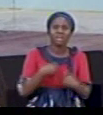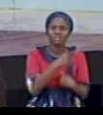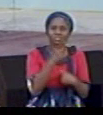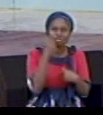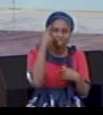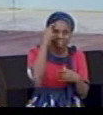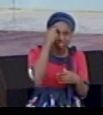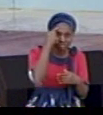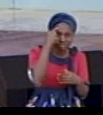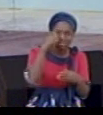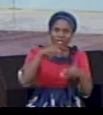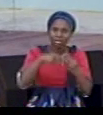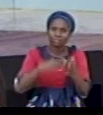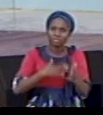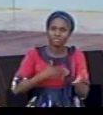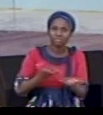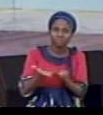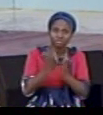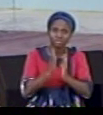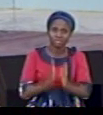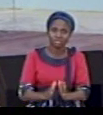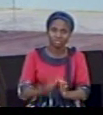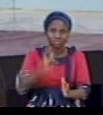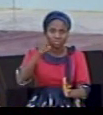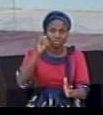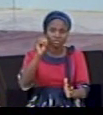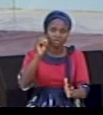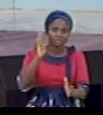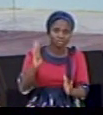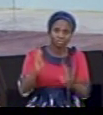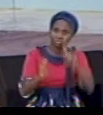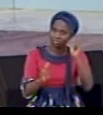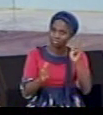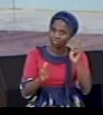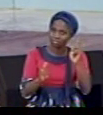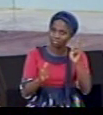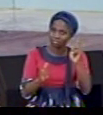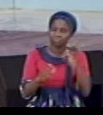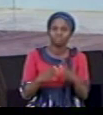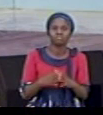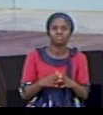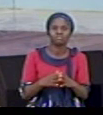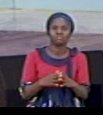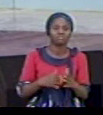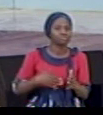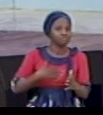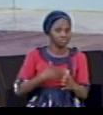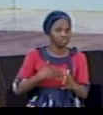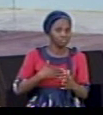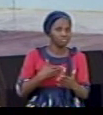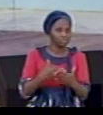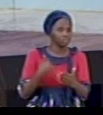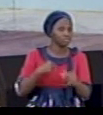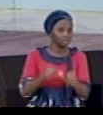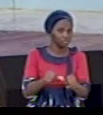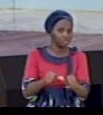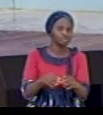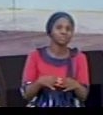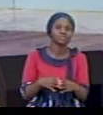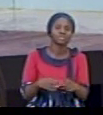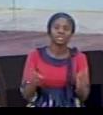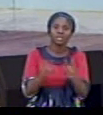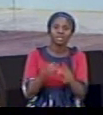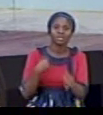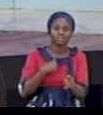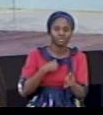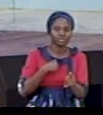considered my servant Job? Please, before we go on, as you look